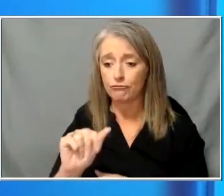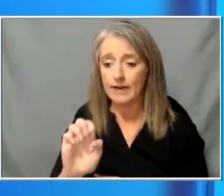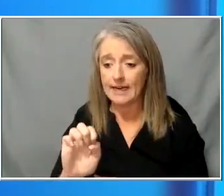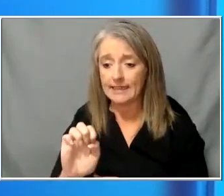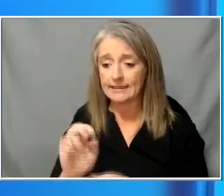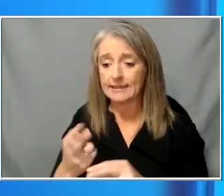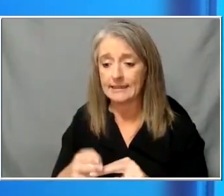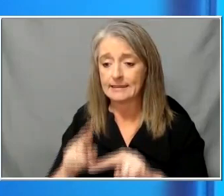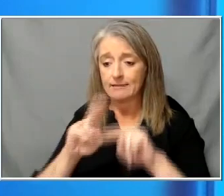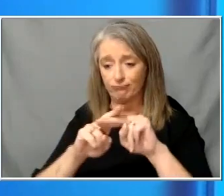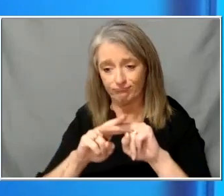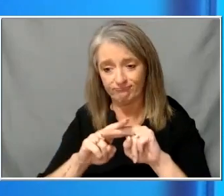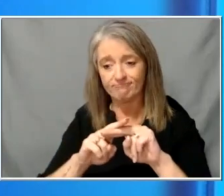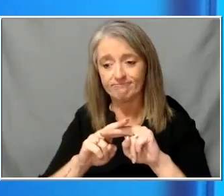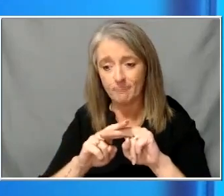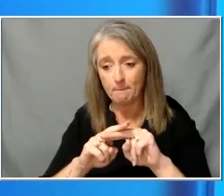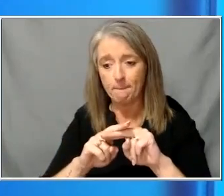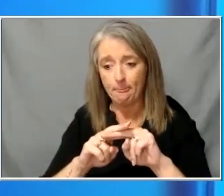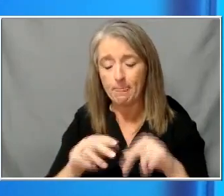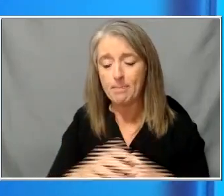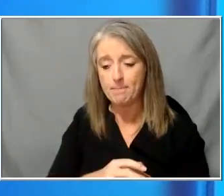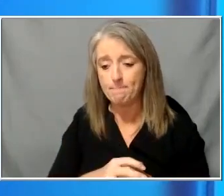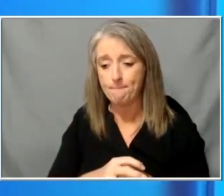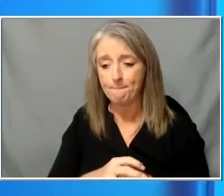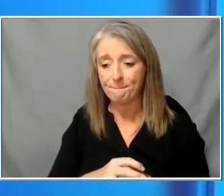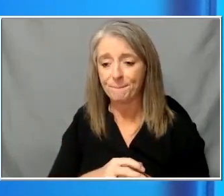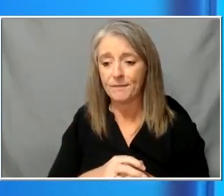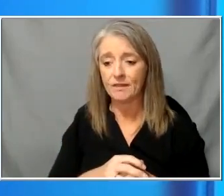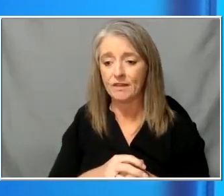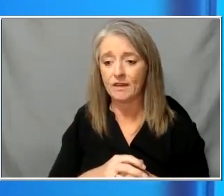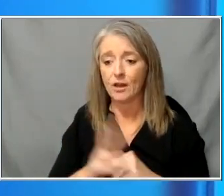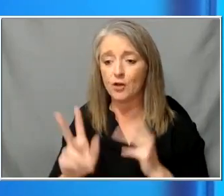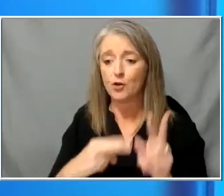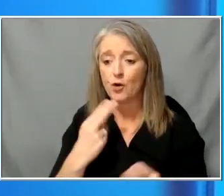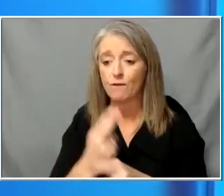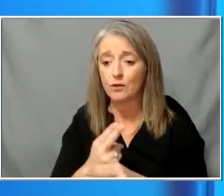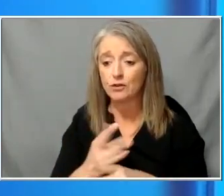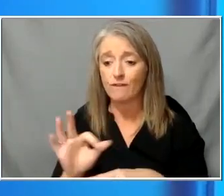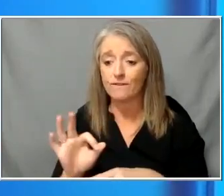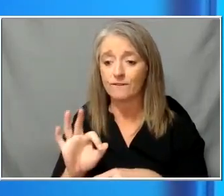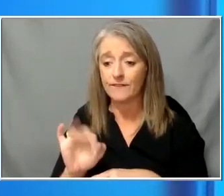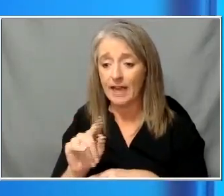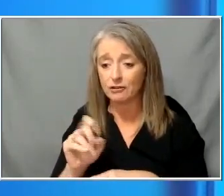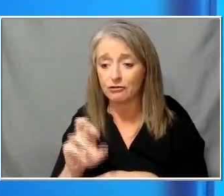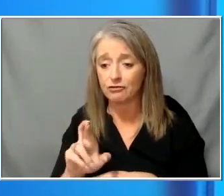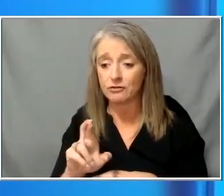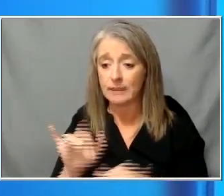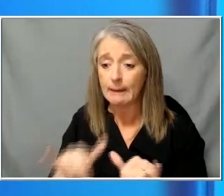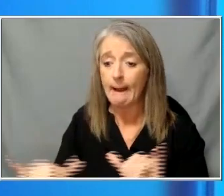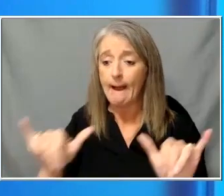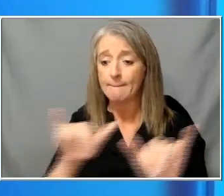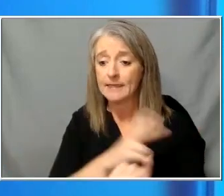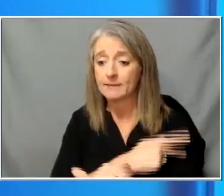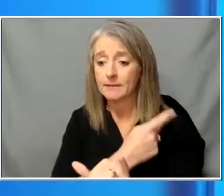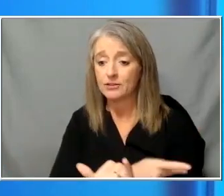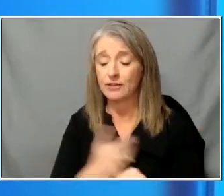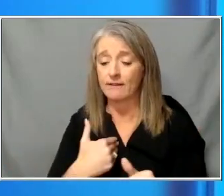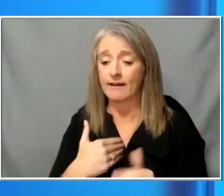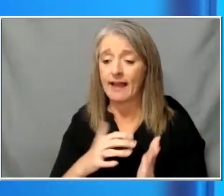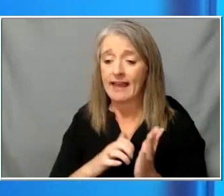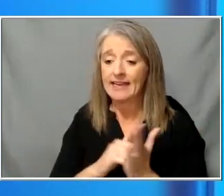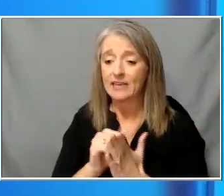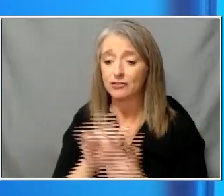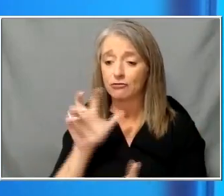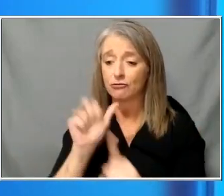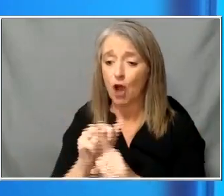to increase, and the universal factor that those patients have in common is that the cancer was caught early.